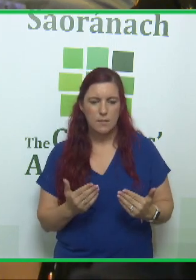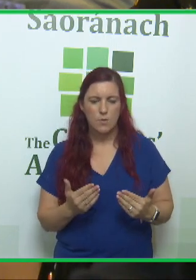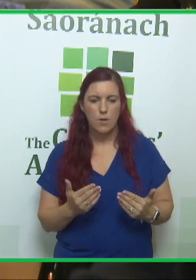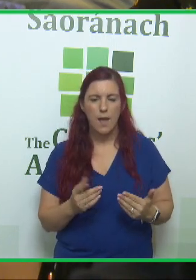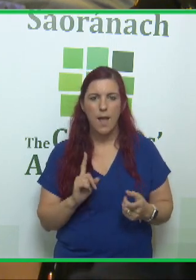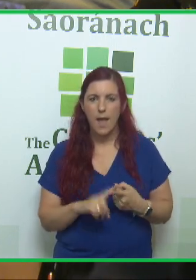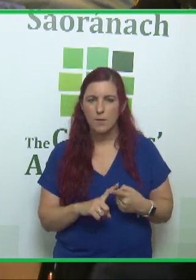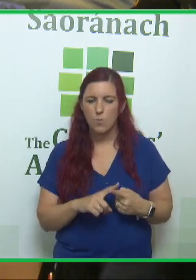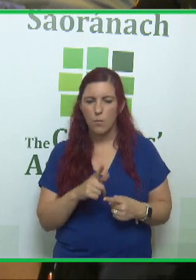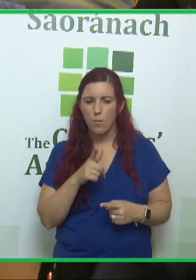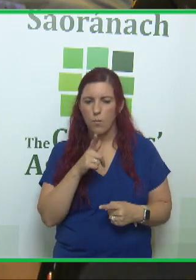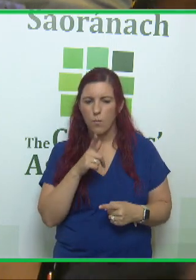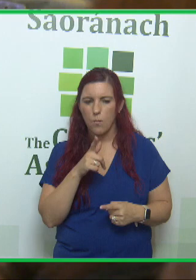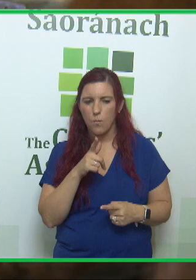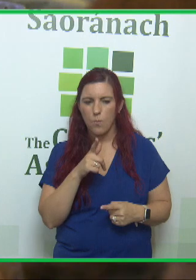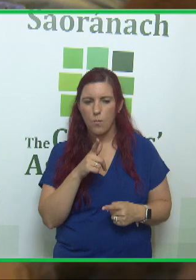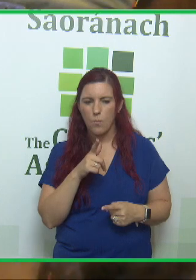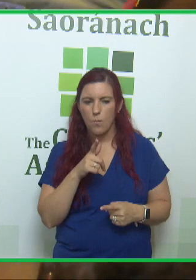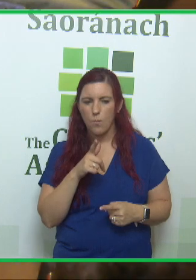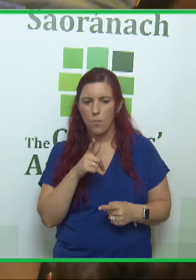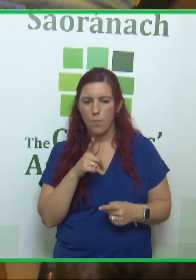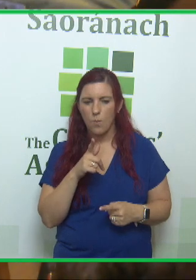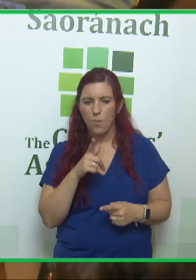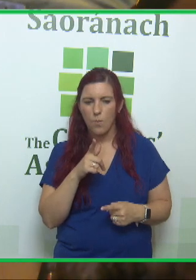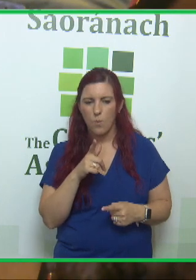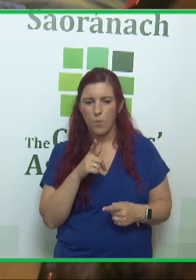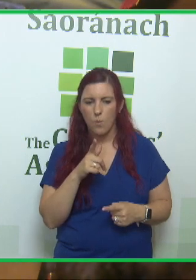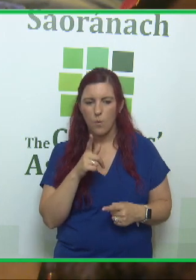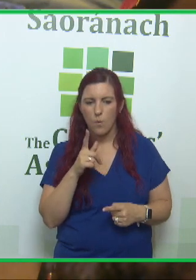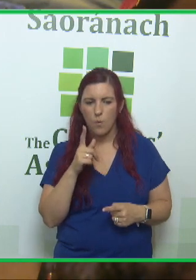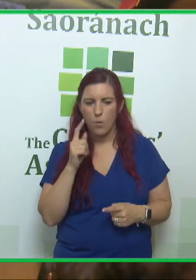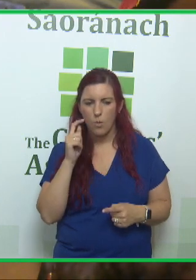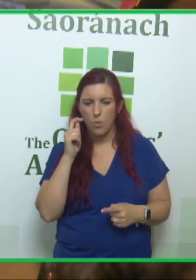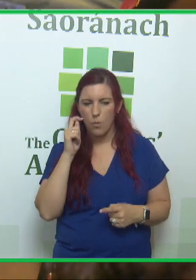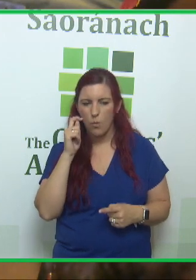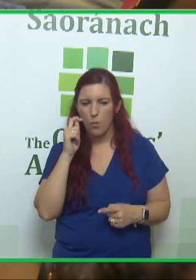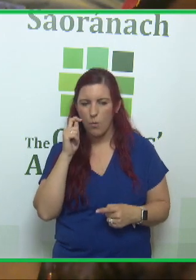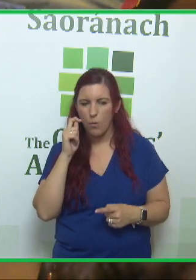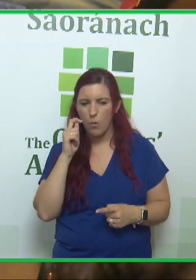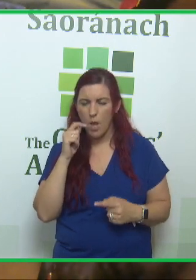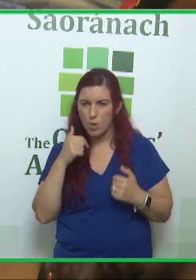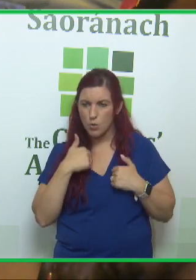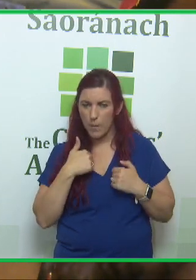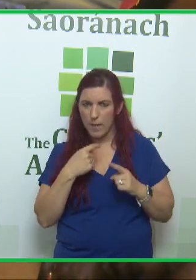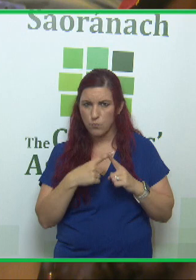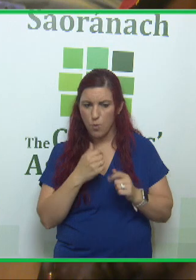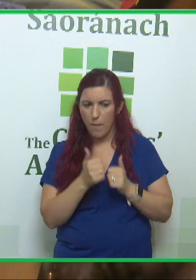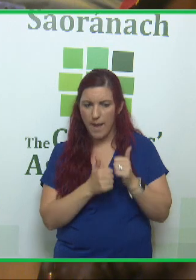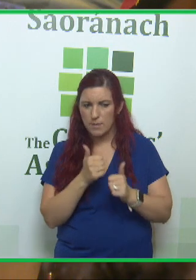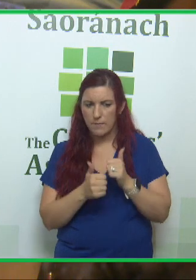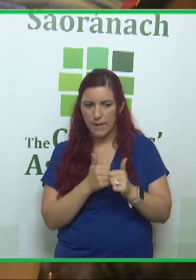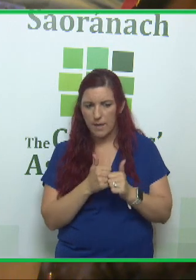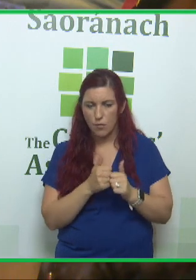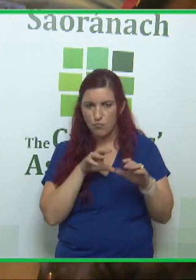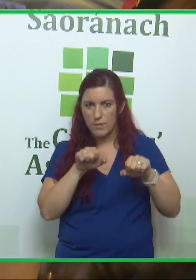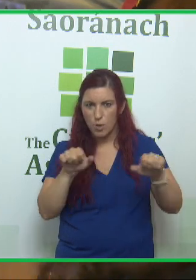the the preventions, and the last question is, do we proactively reach out to people